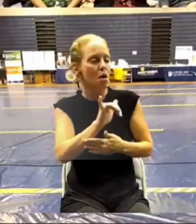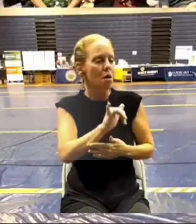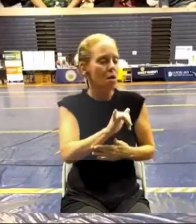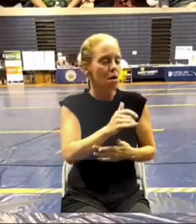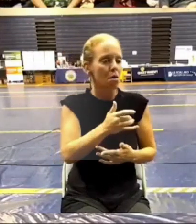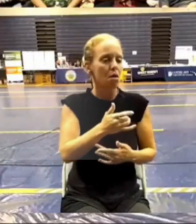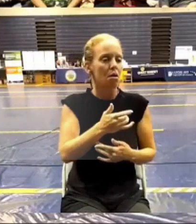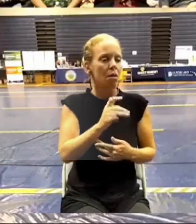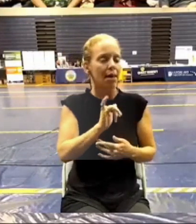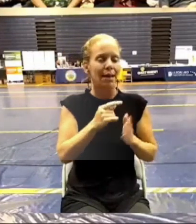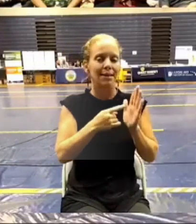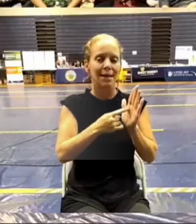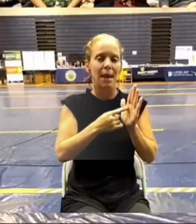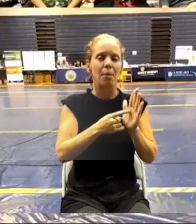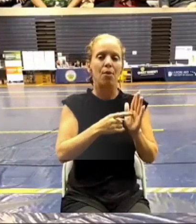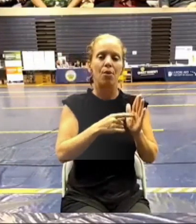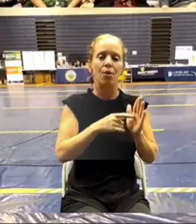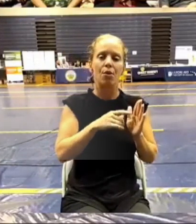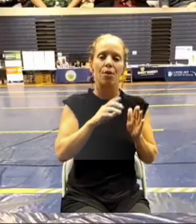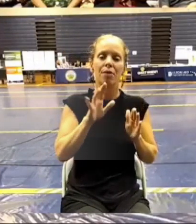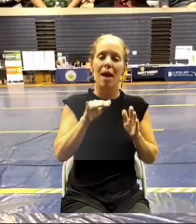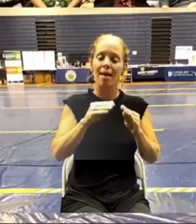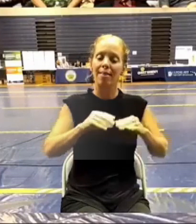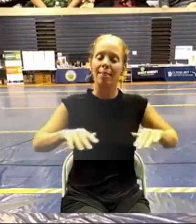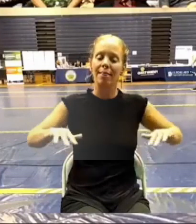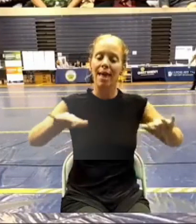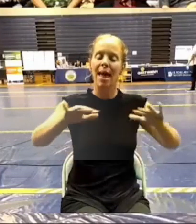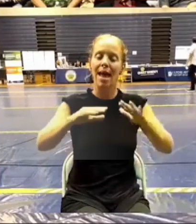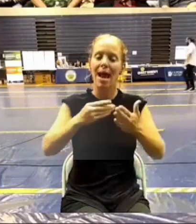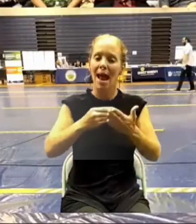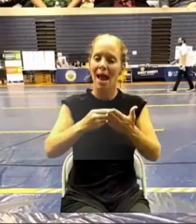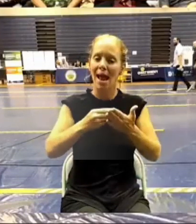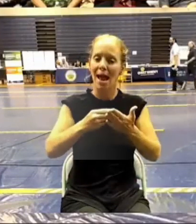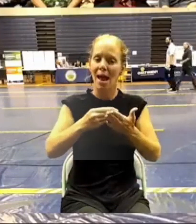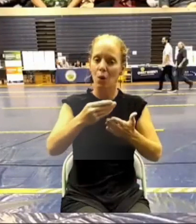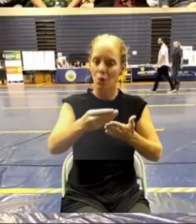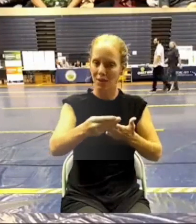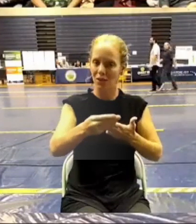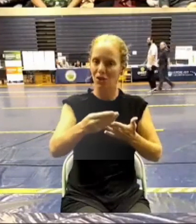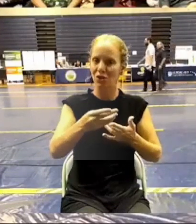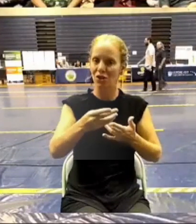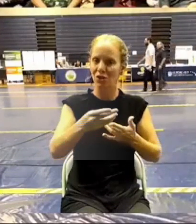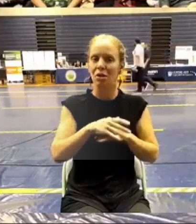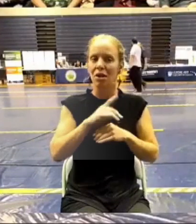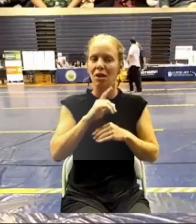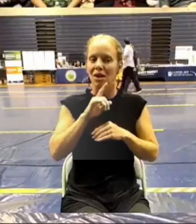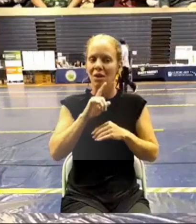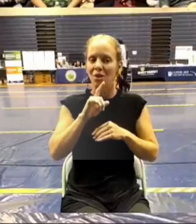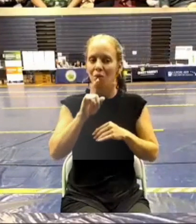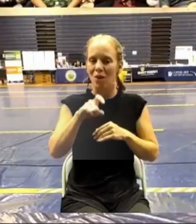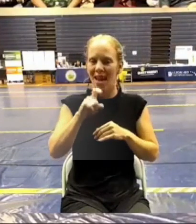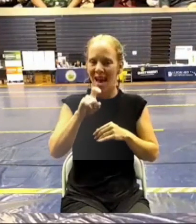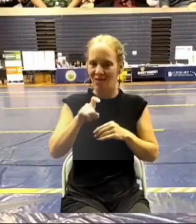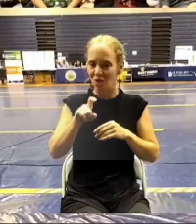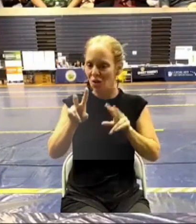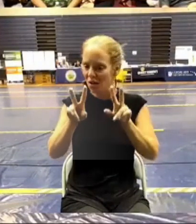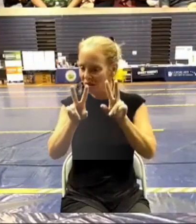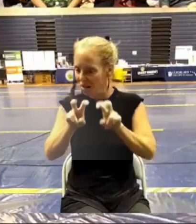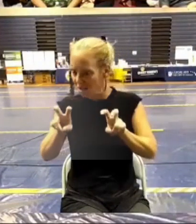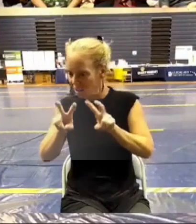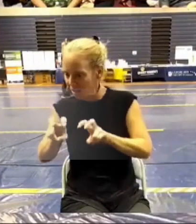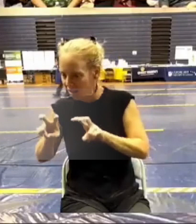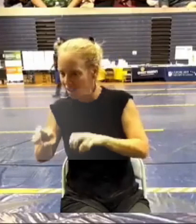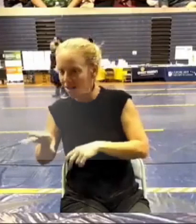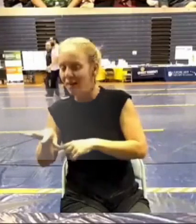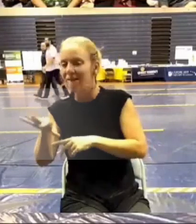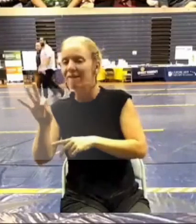For example, the status of land acquisition. We need to vet through lands that are not owned by the county. If they're lands